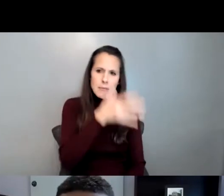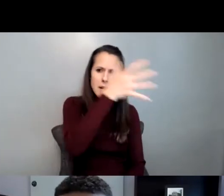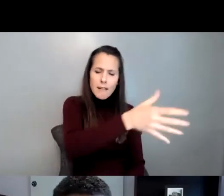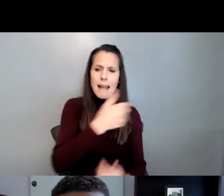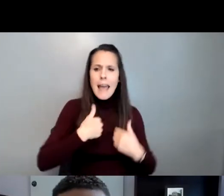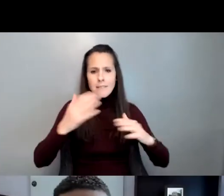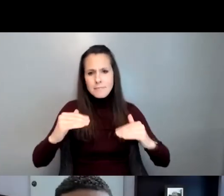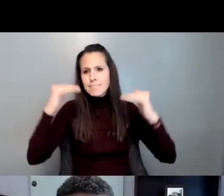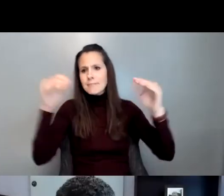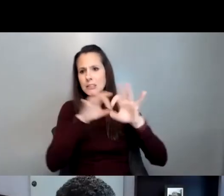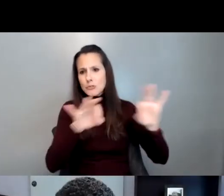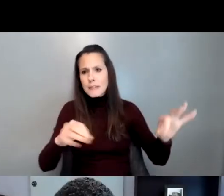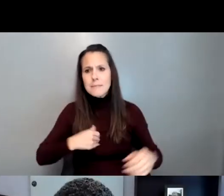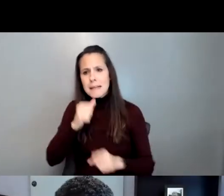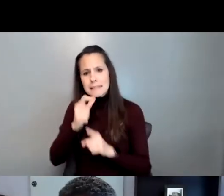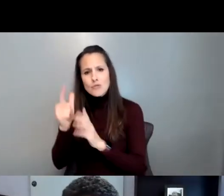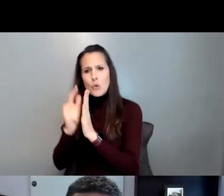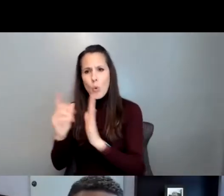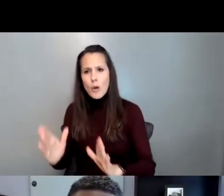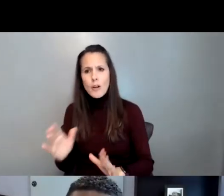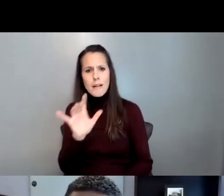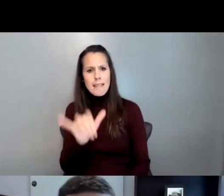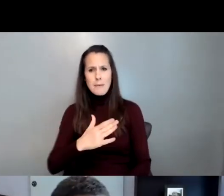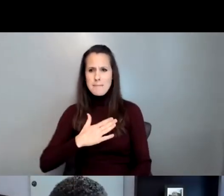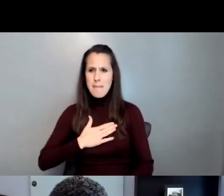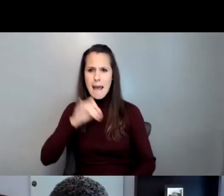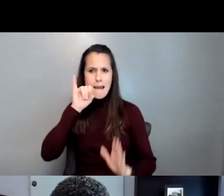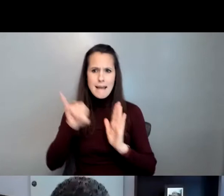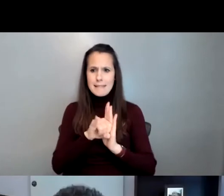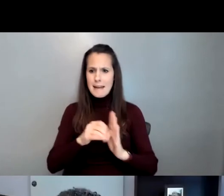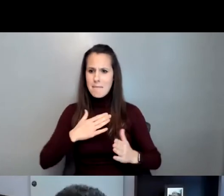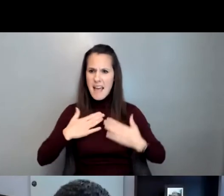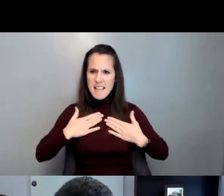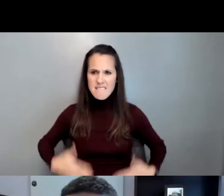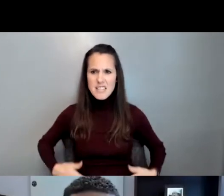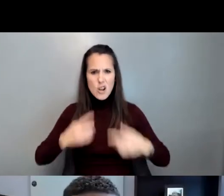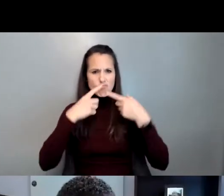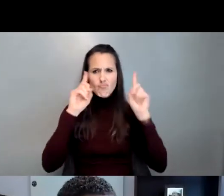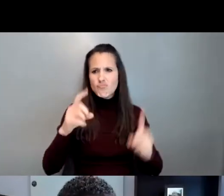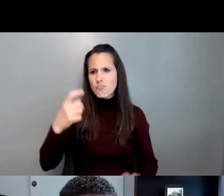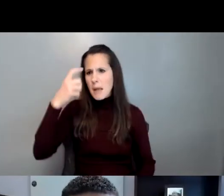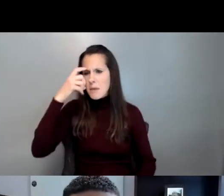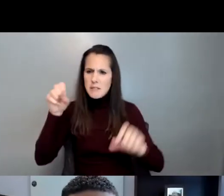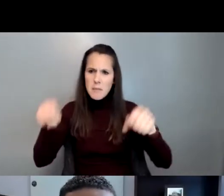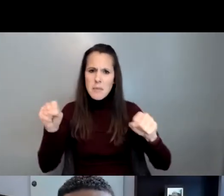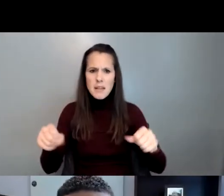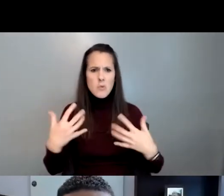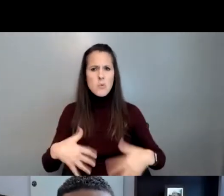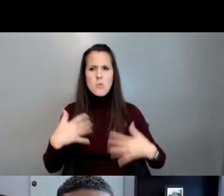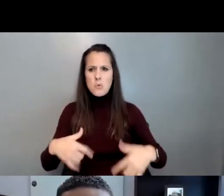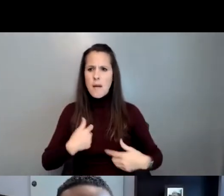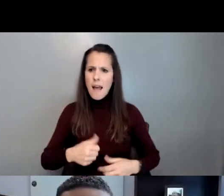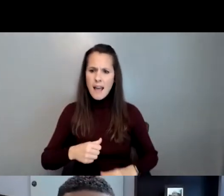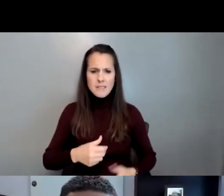lawyer. That to me is what gave me my value. My physical feats, my mental ability, that is what I